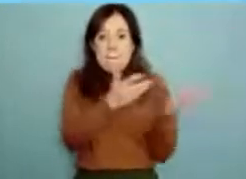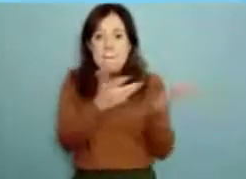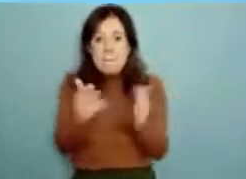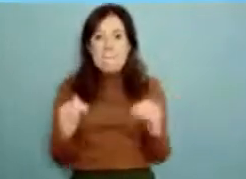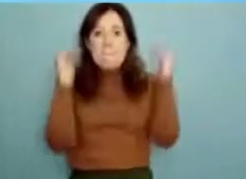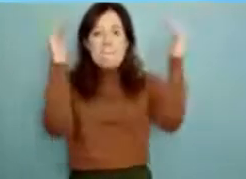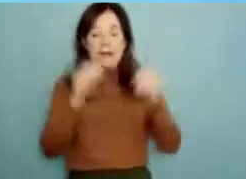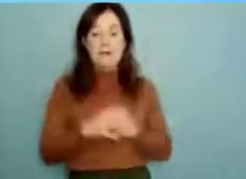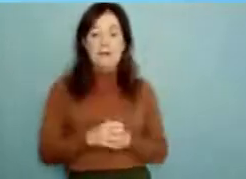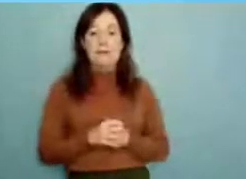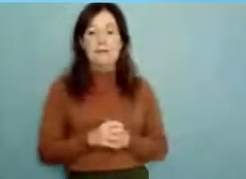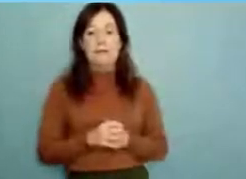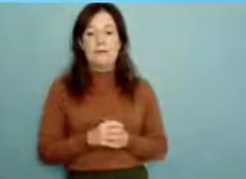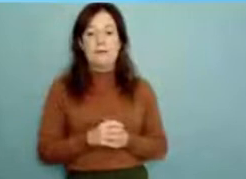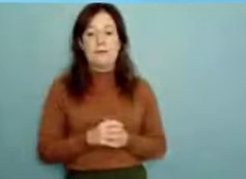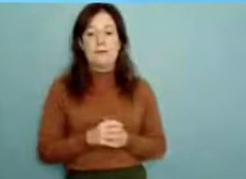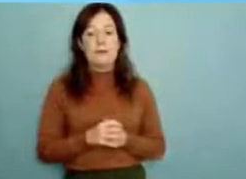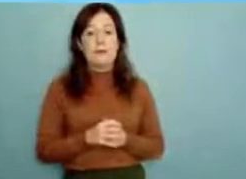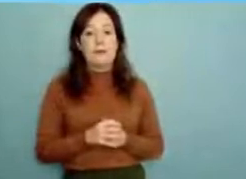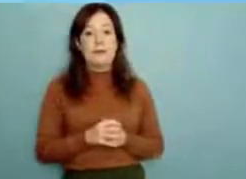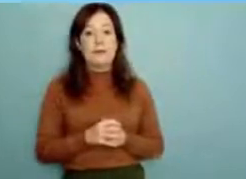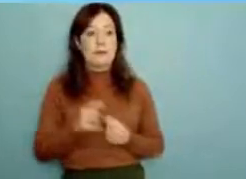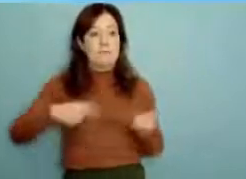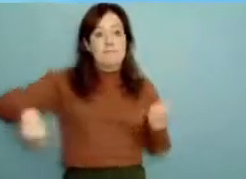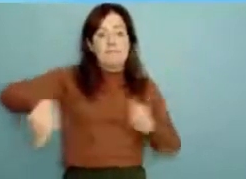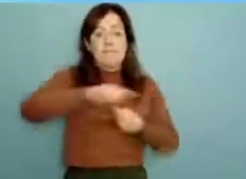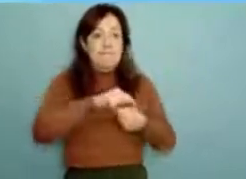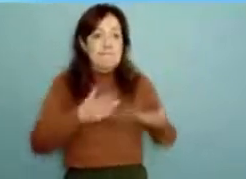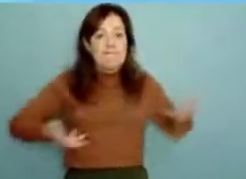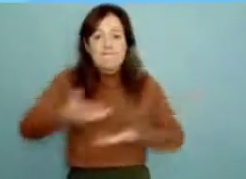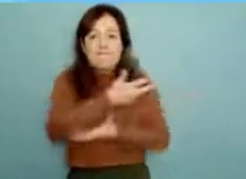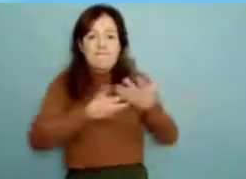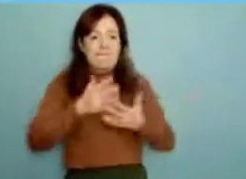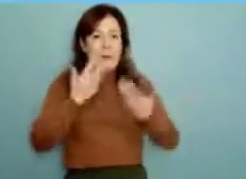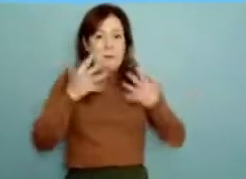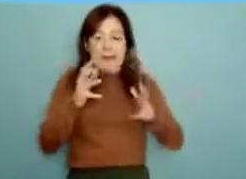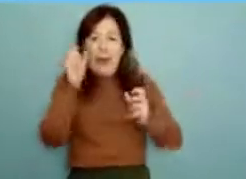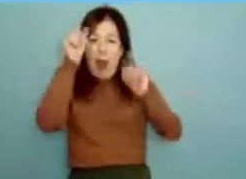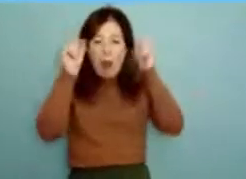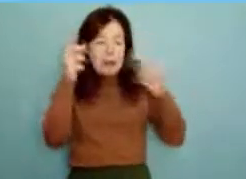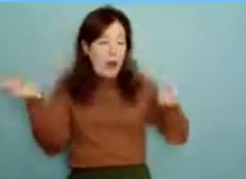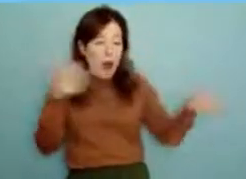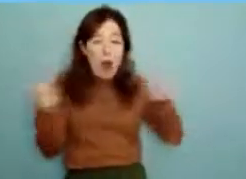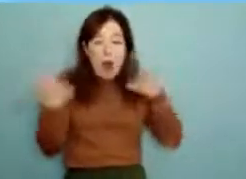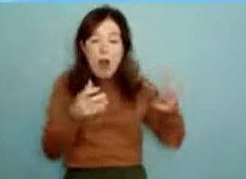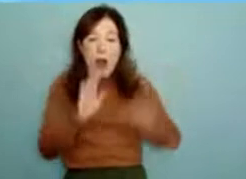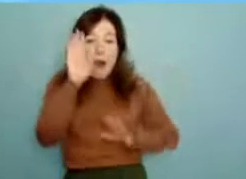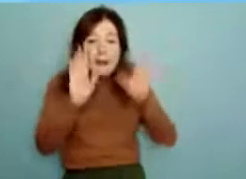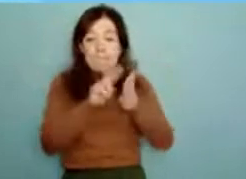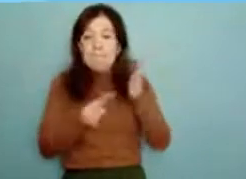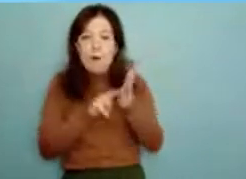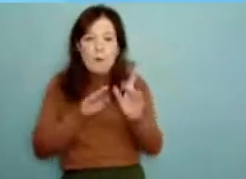We had over 1,800 people coming together to share over 12,000 ideas, comments and votes about our vision for the future